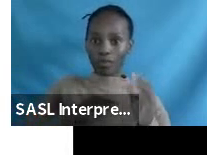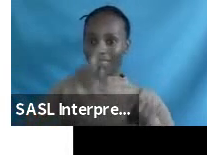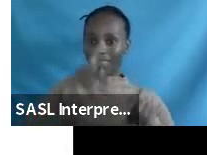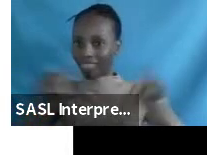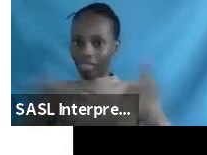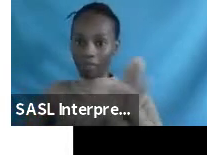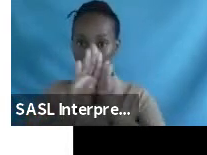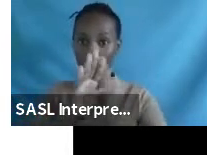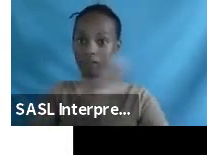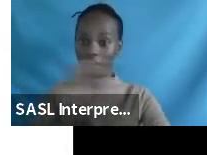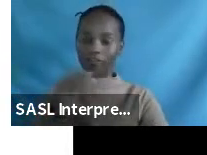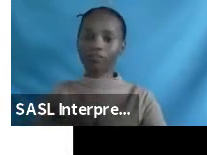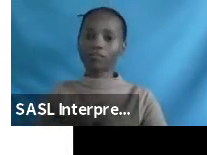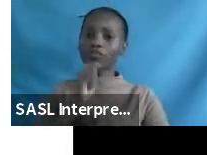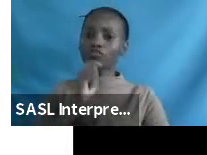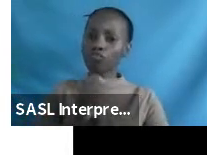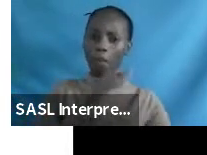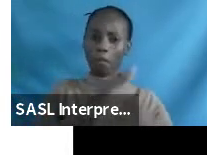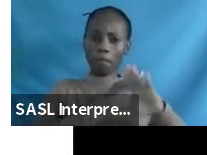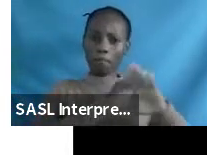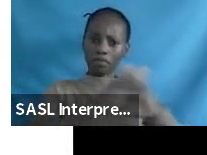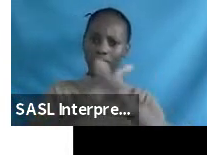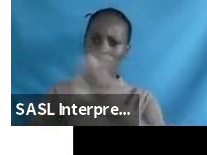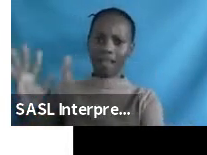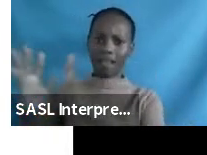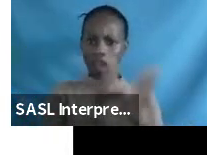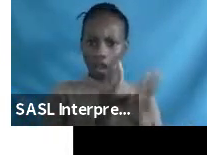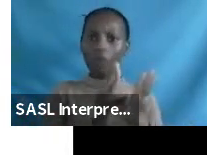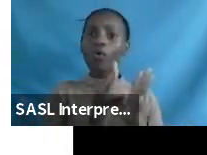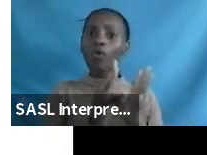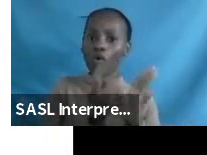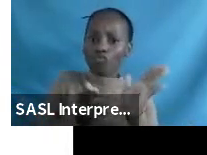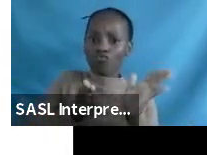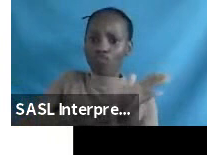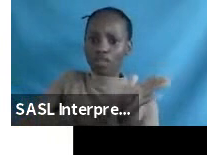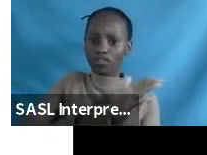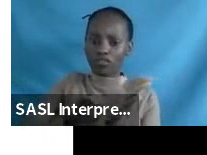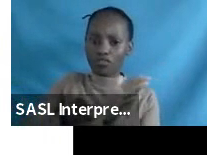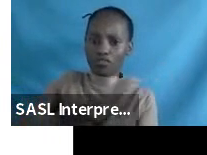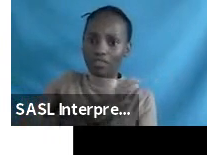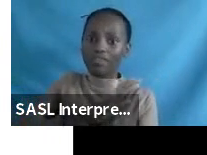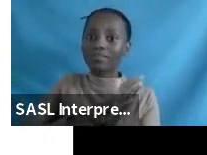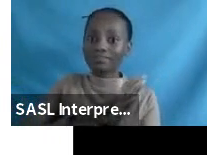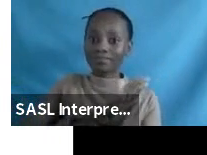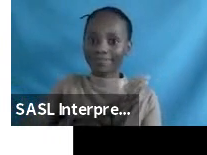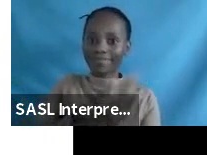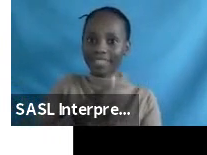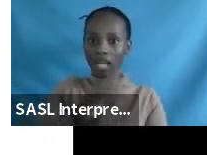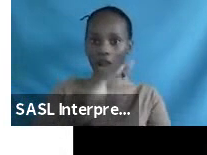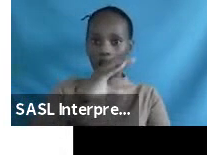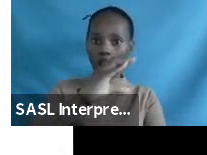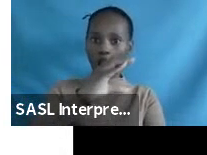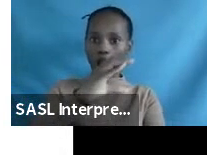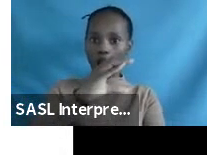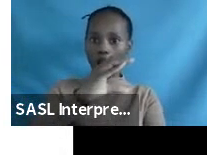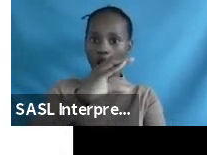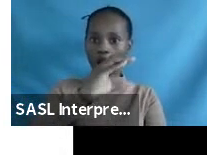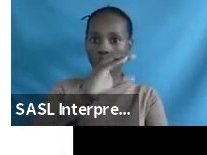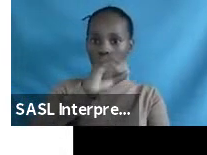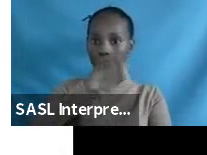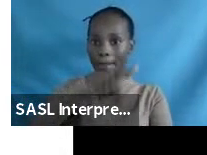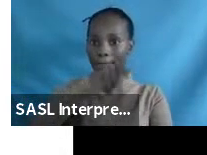by registering them as their copyrights as well as the trademarks. I will go back to that a little bit